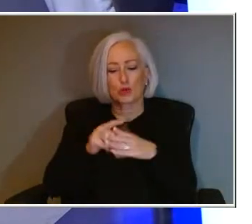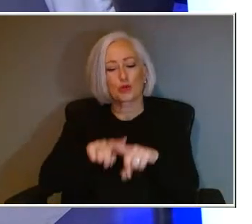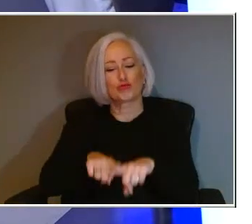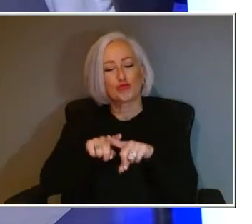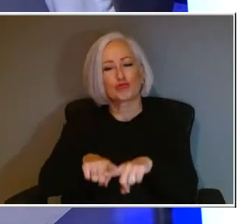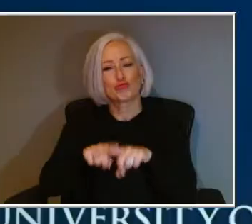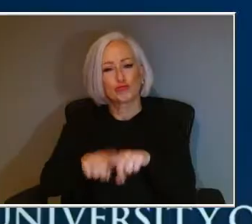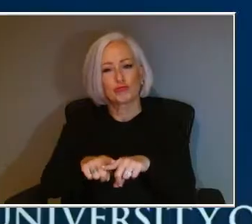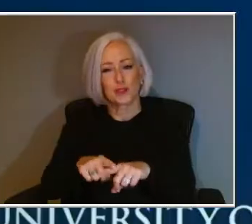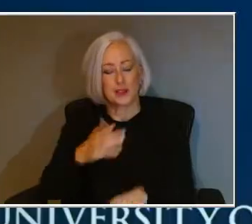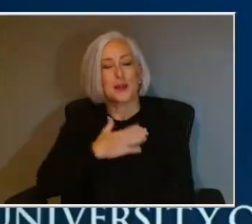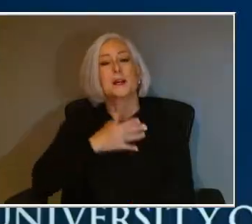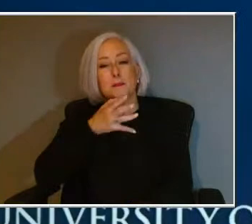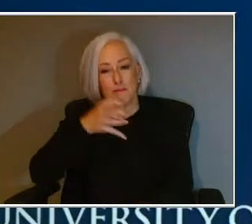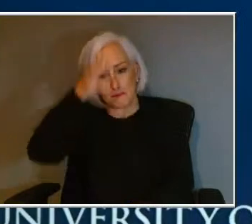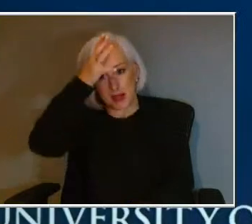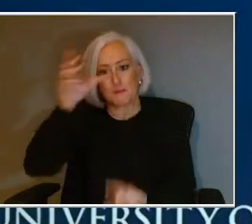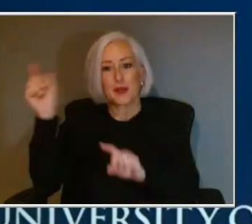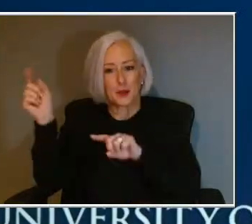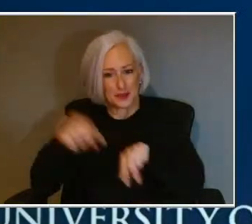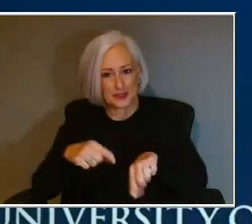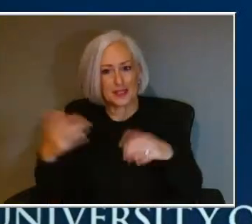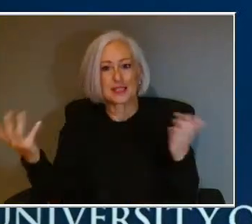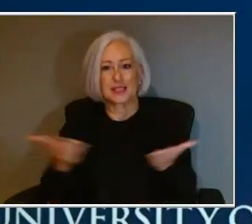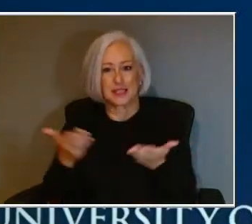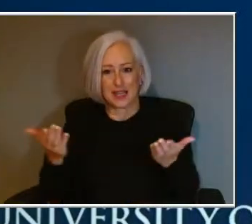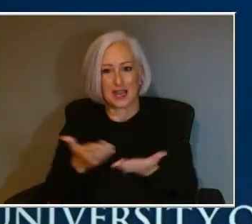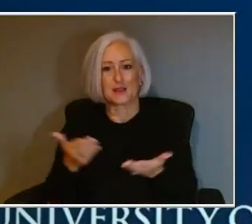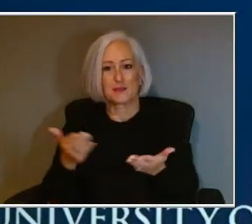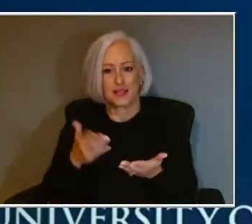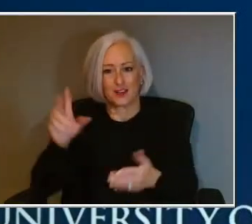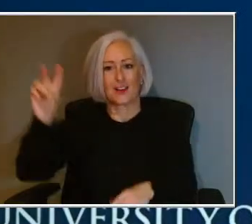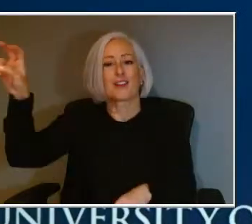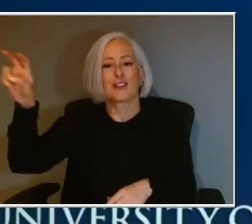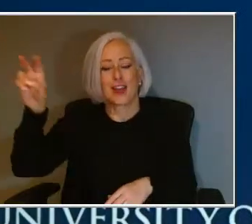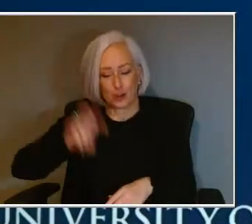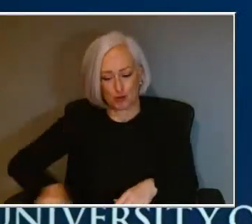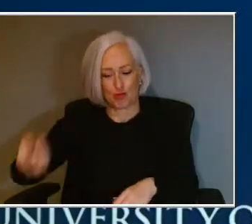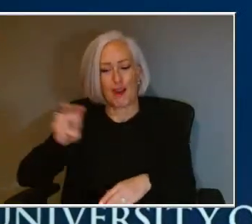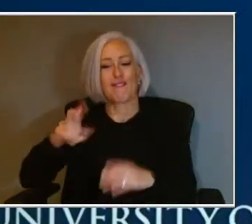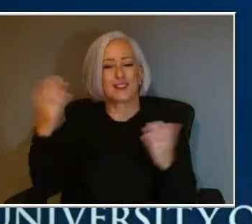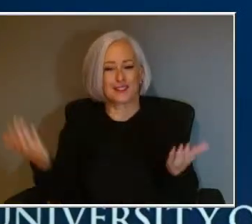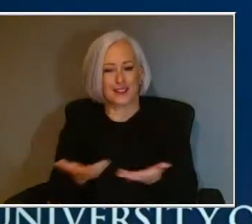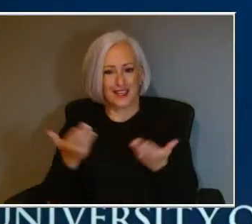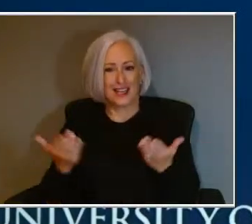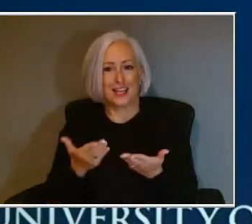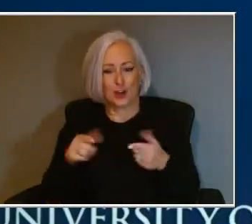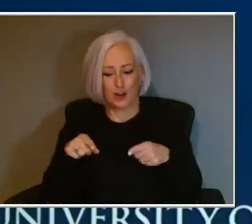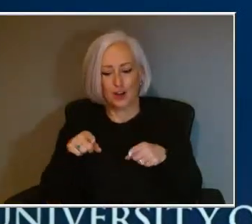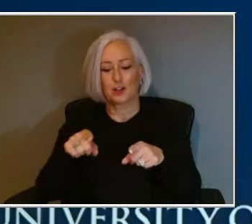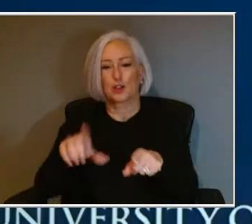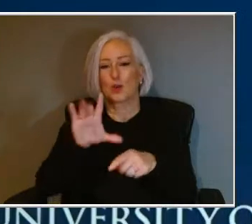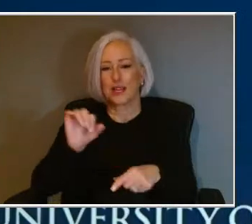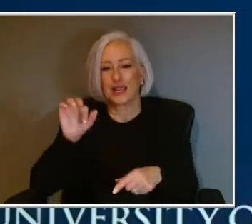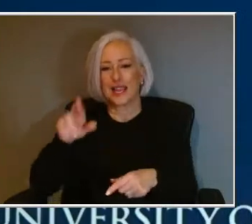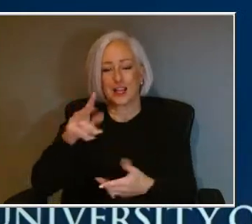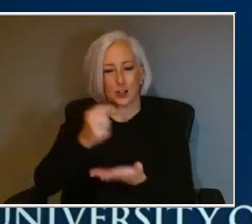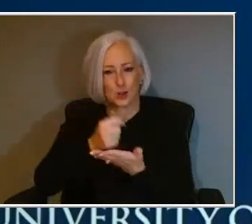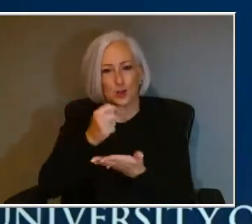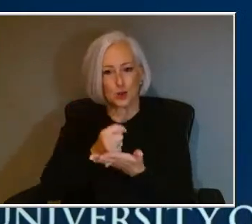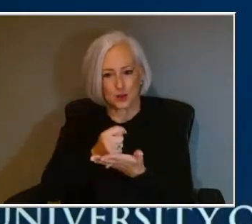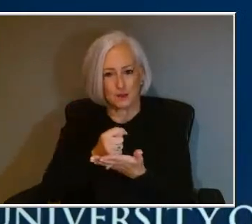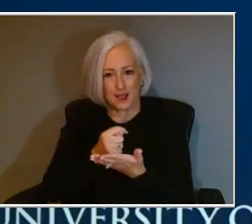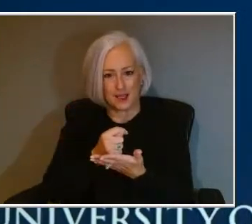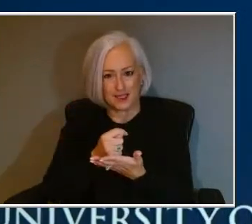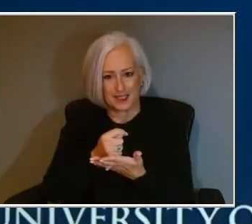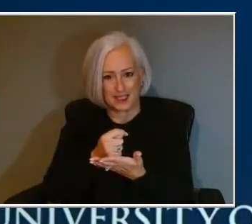were here, or my parents, they traveled. They came here during my cancer treatment. And then, of course,